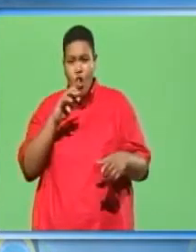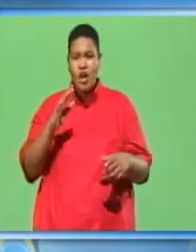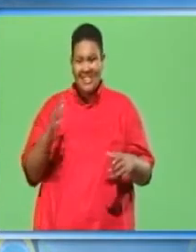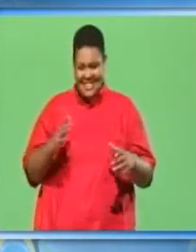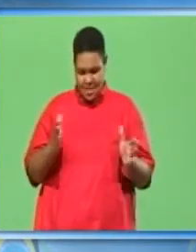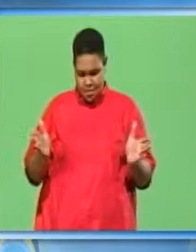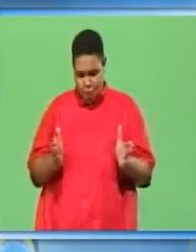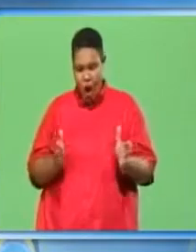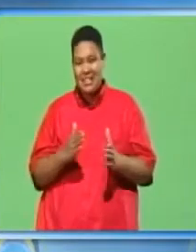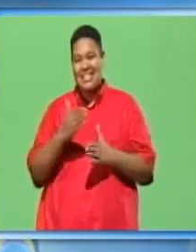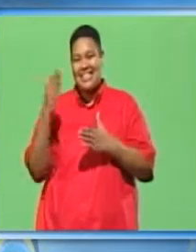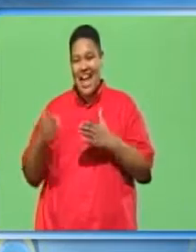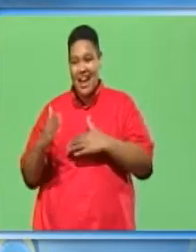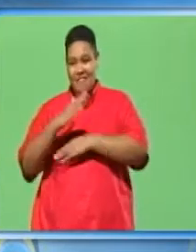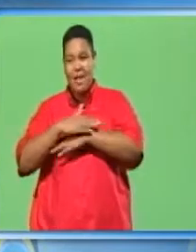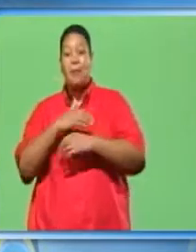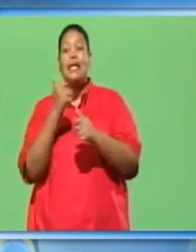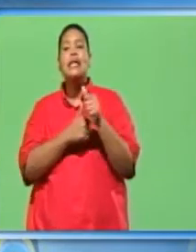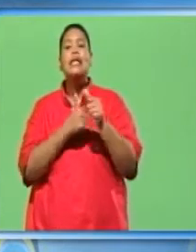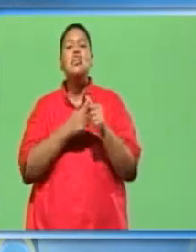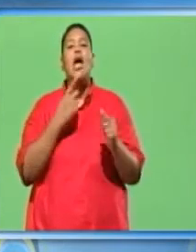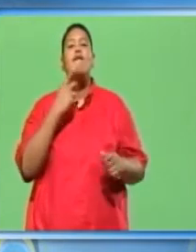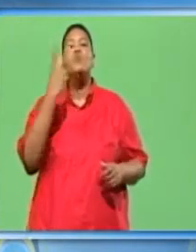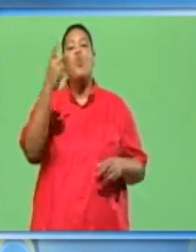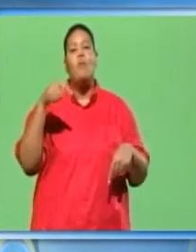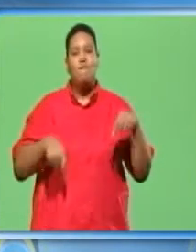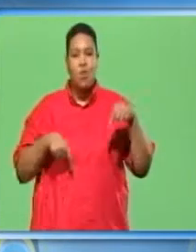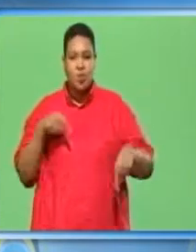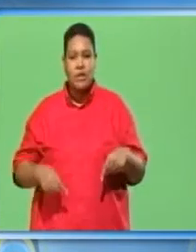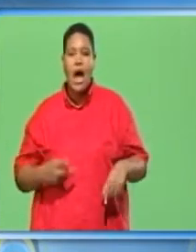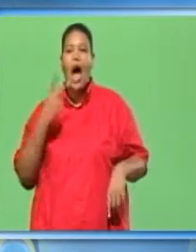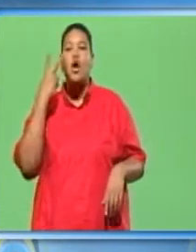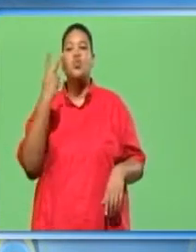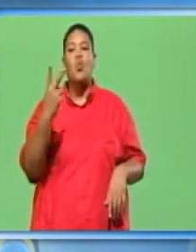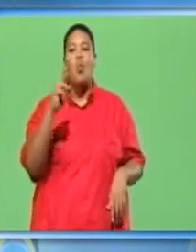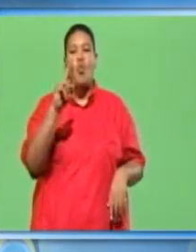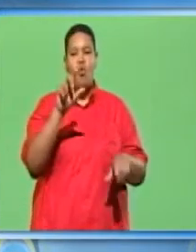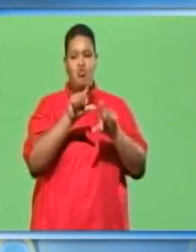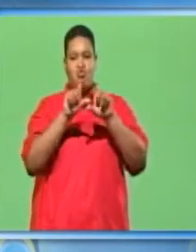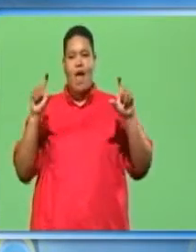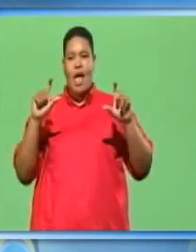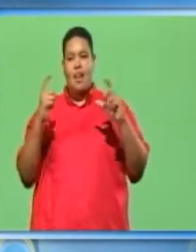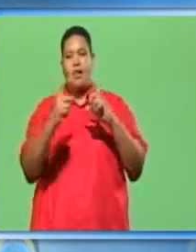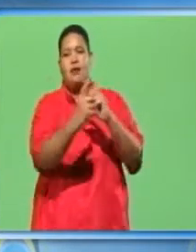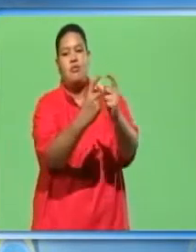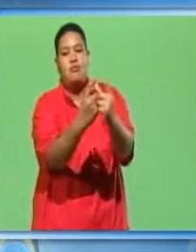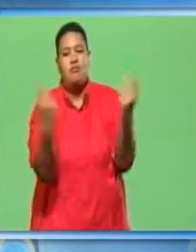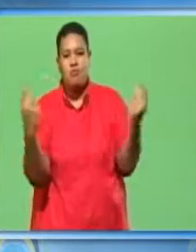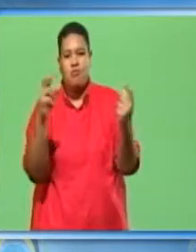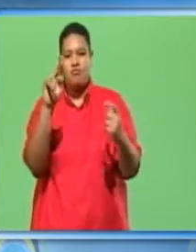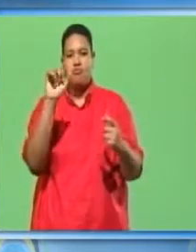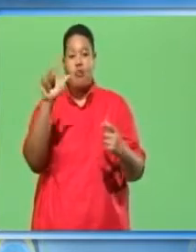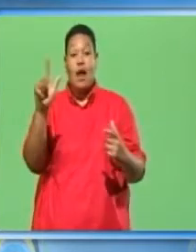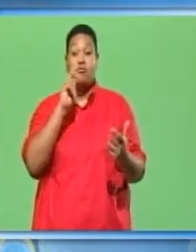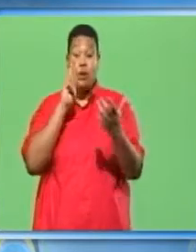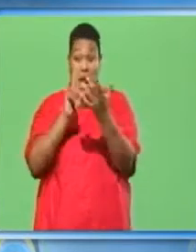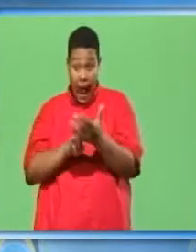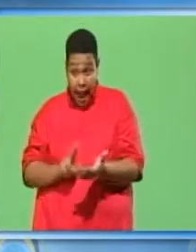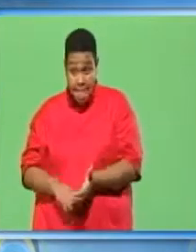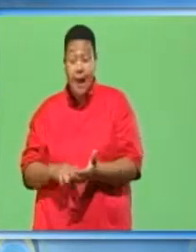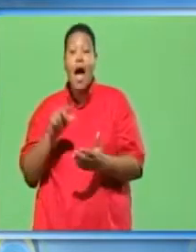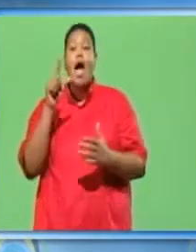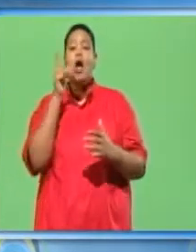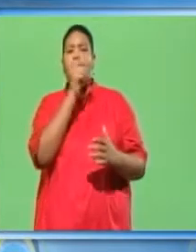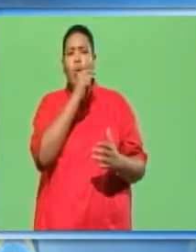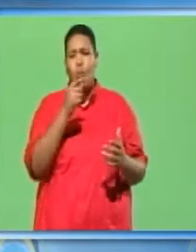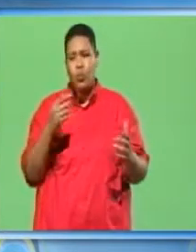first. Each frame consists of 2 legs and 2 rails or shorter rails. 2. Apply glue to the